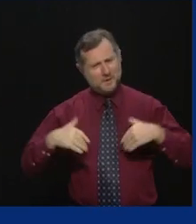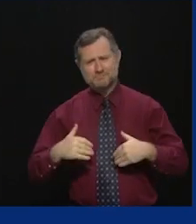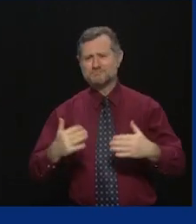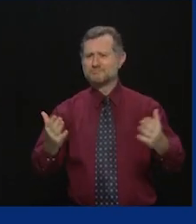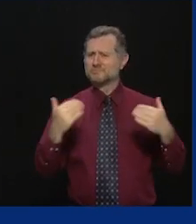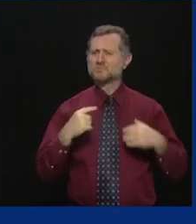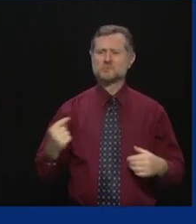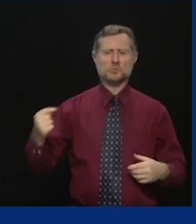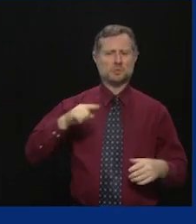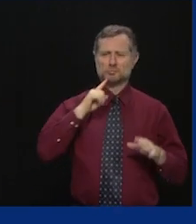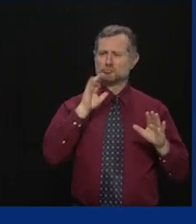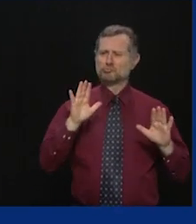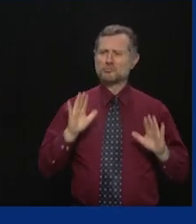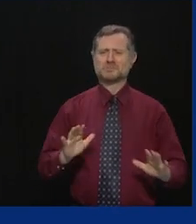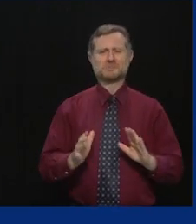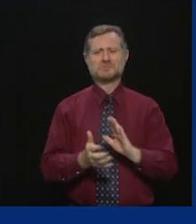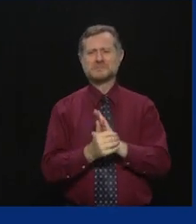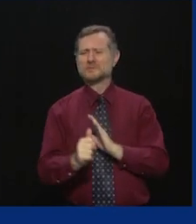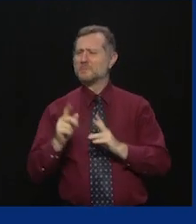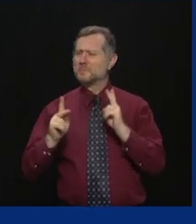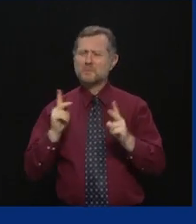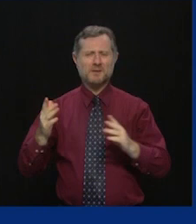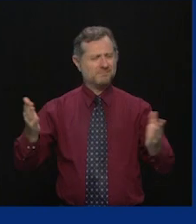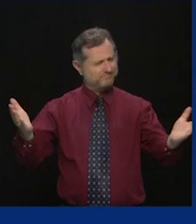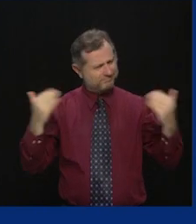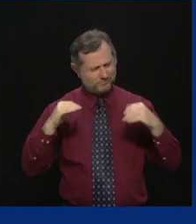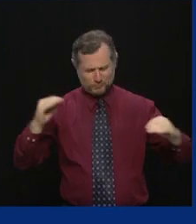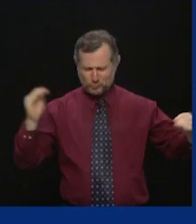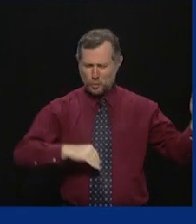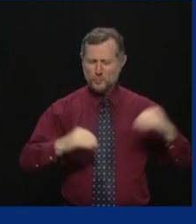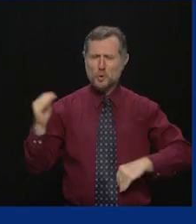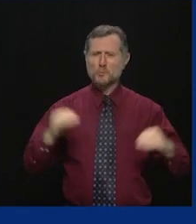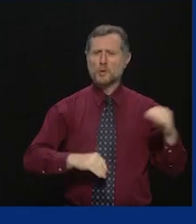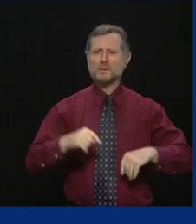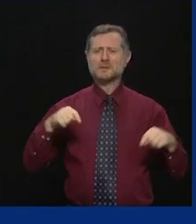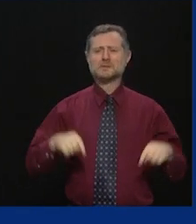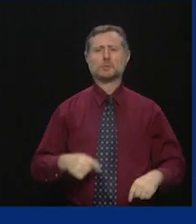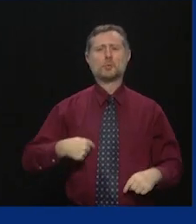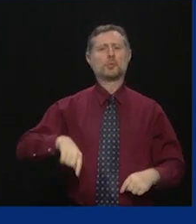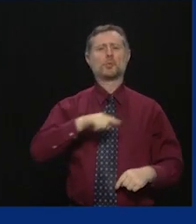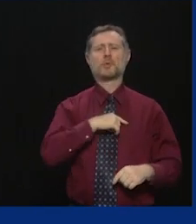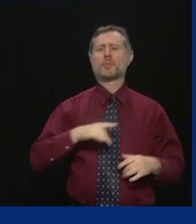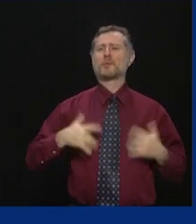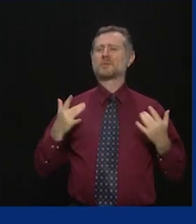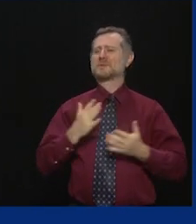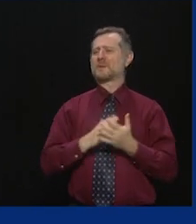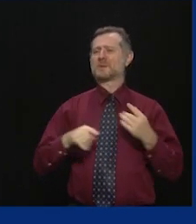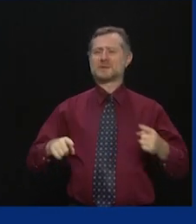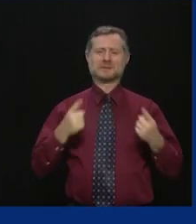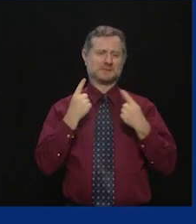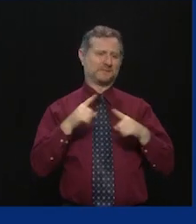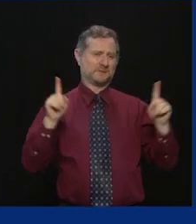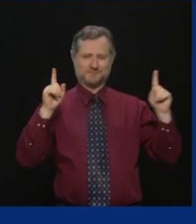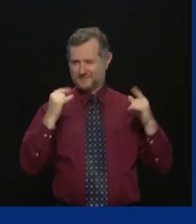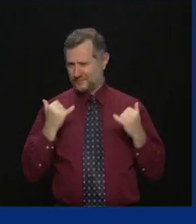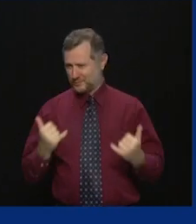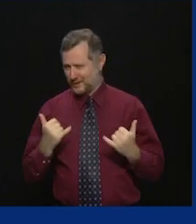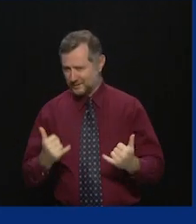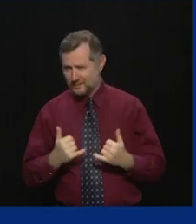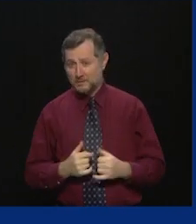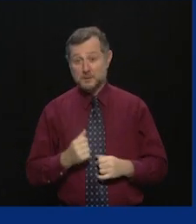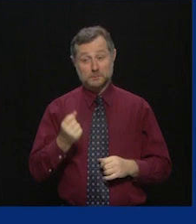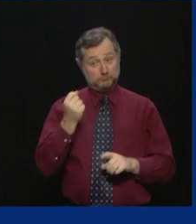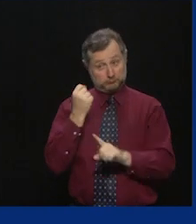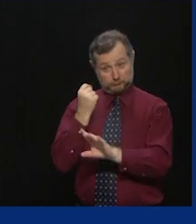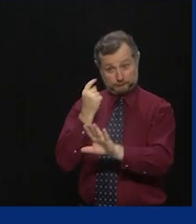really here to do today, is to be part of that announcement of what we're doing. And that really starts in many ways with our